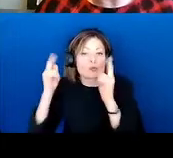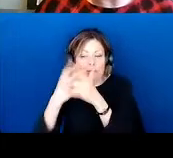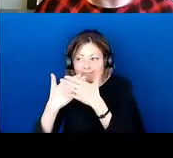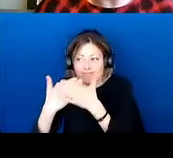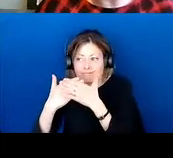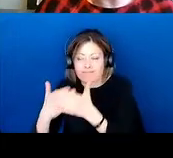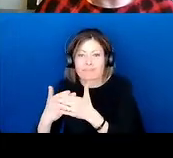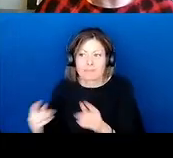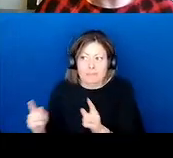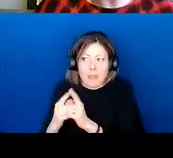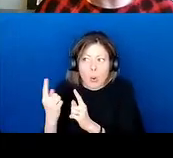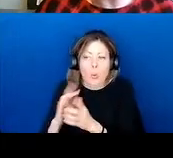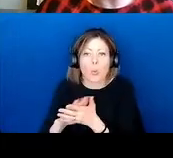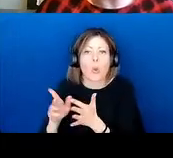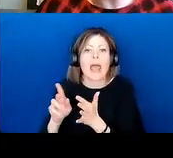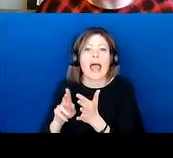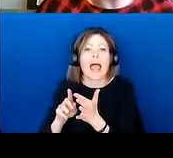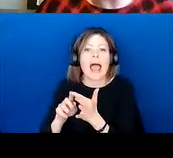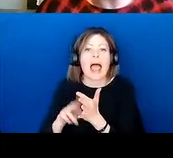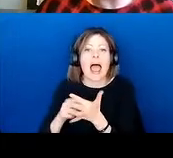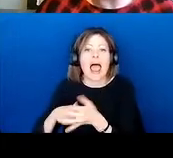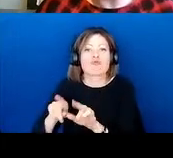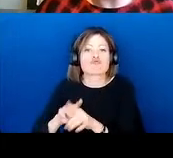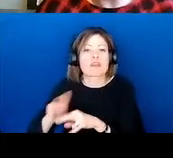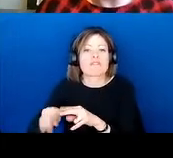whom Hamilton gave garden advice.